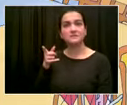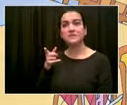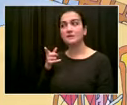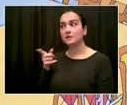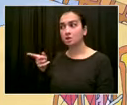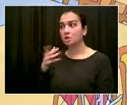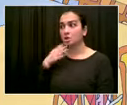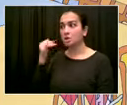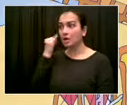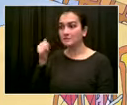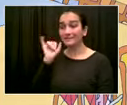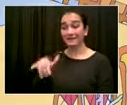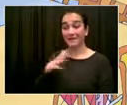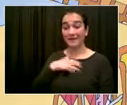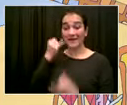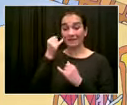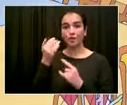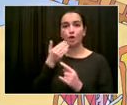Gartland from the Daily News.